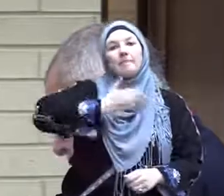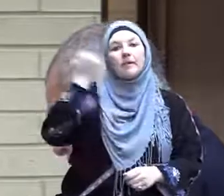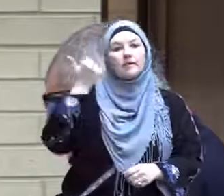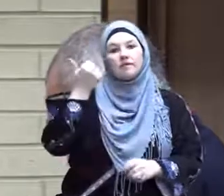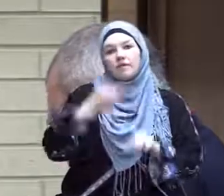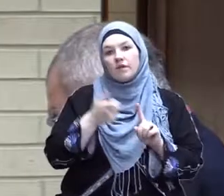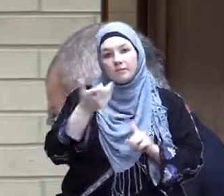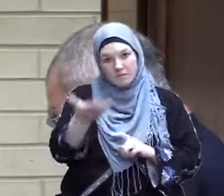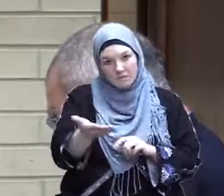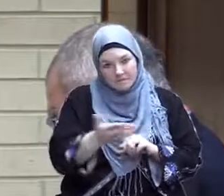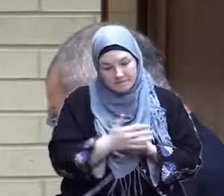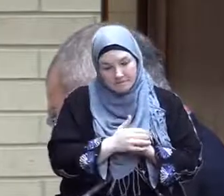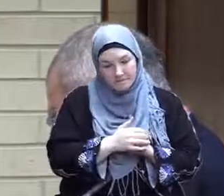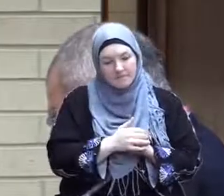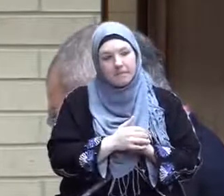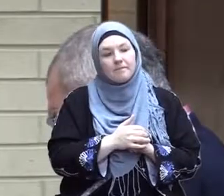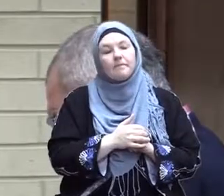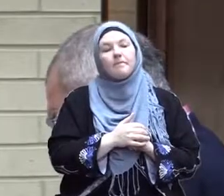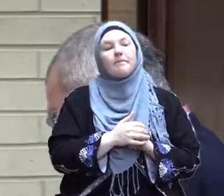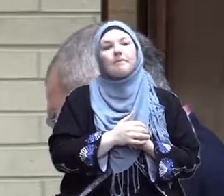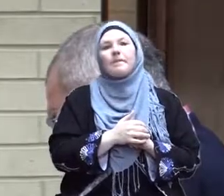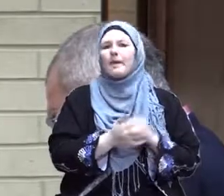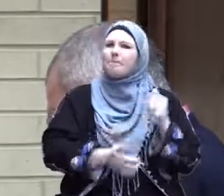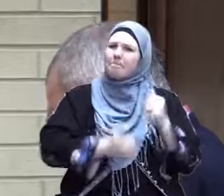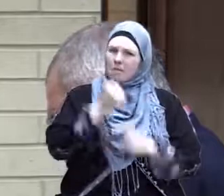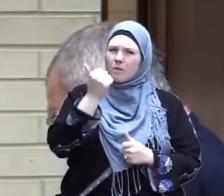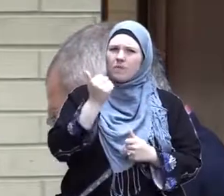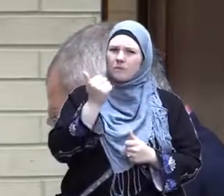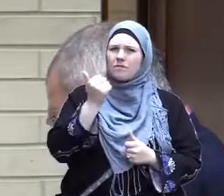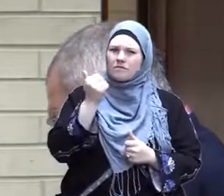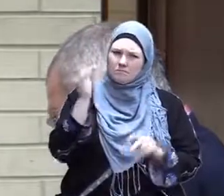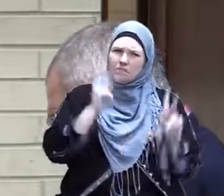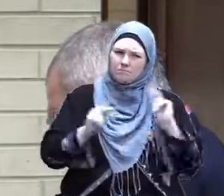of you. Most of us, unfortunately,